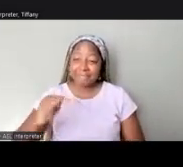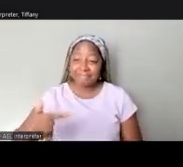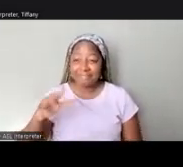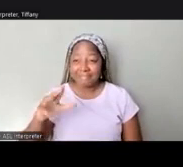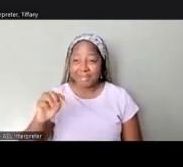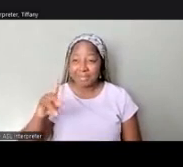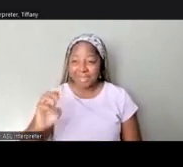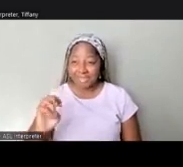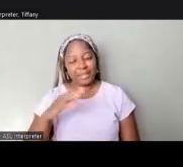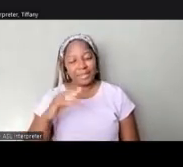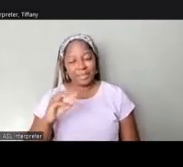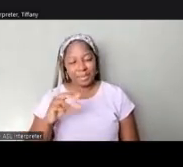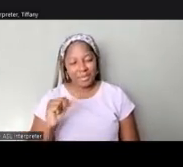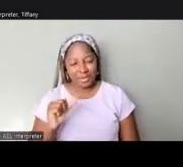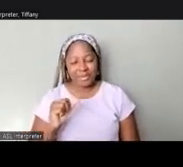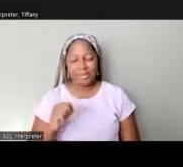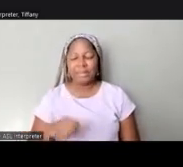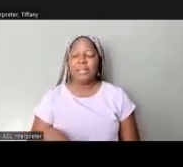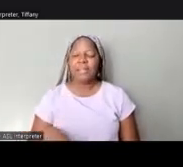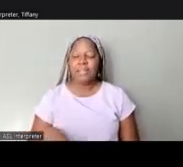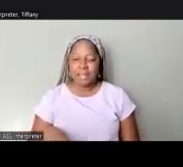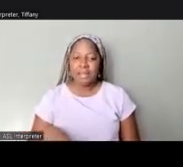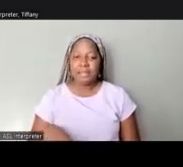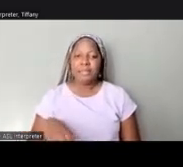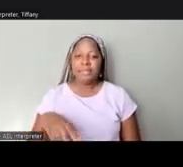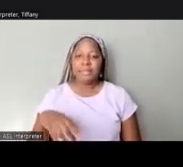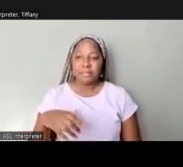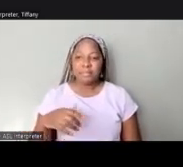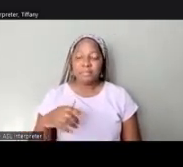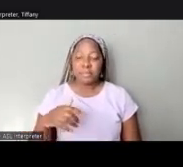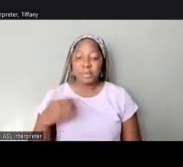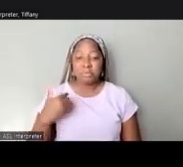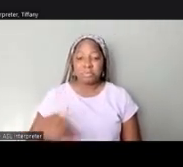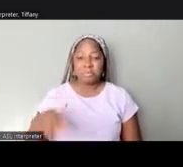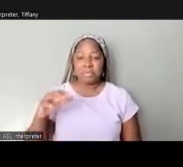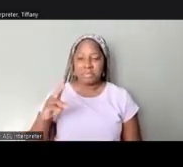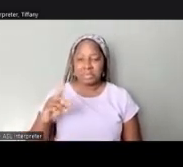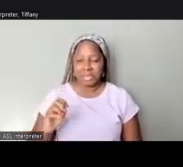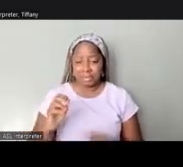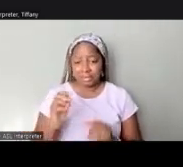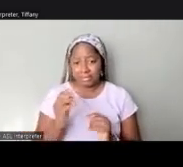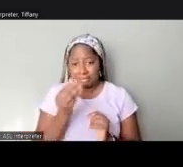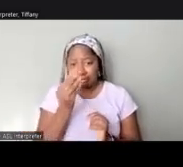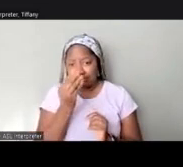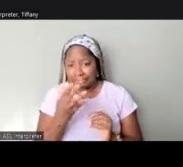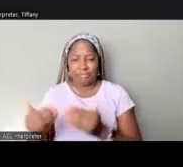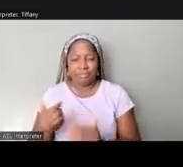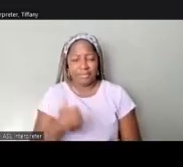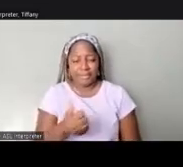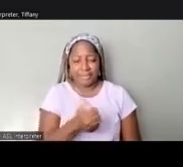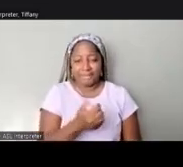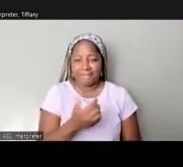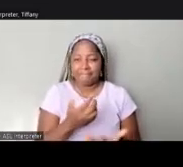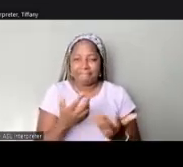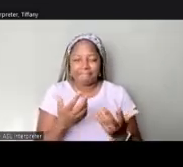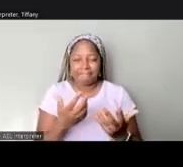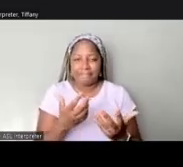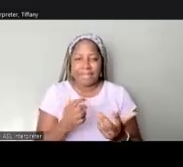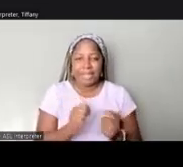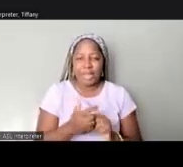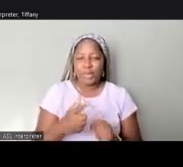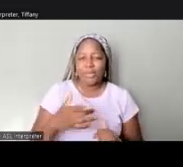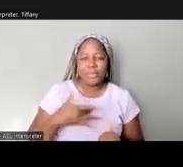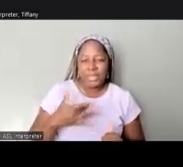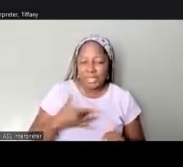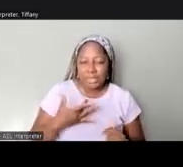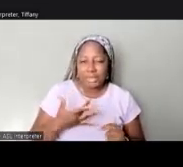much, Mona, for that. And I invite each of you to introduce yourself in the ways that are important to you. I left out a